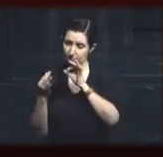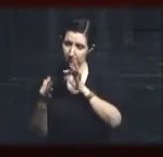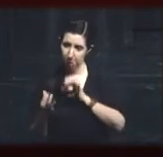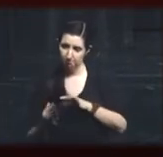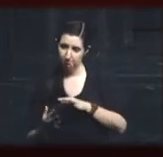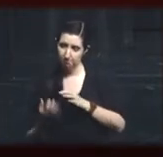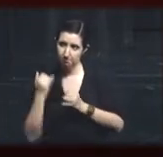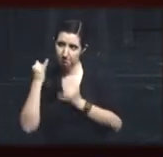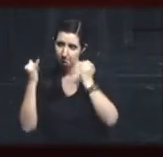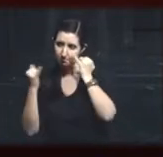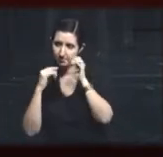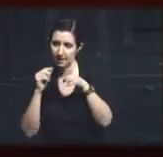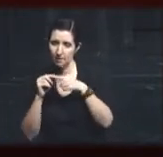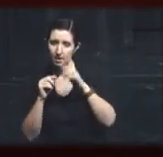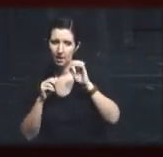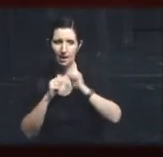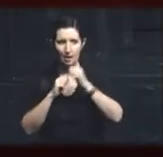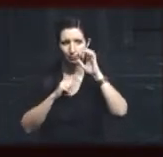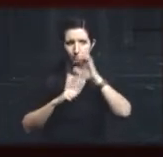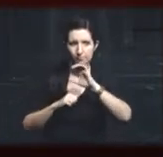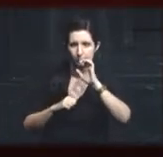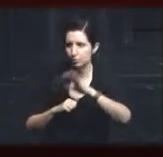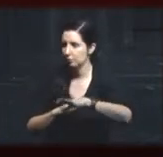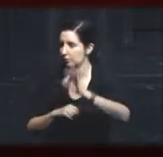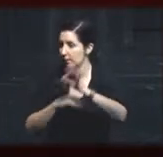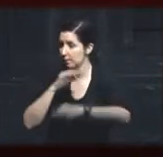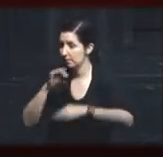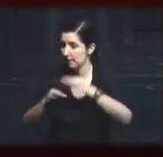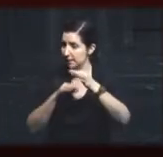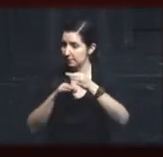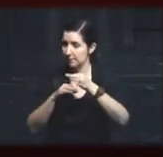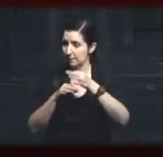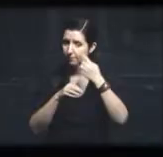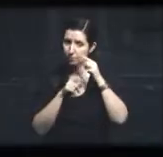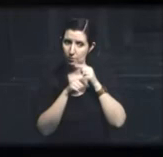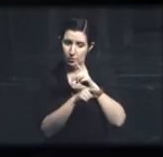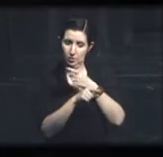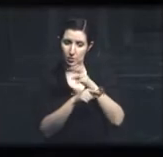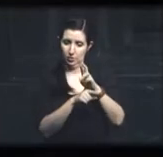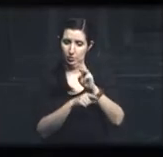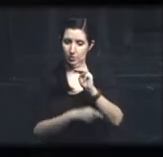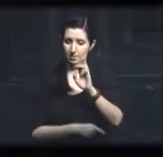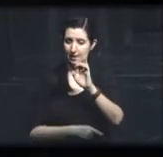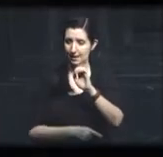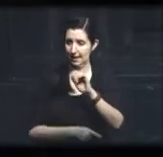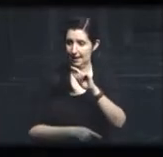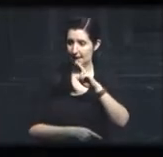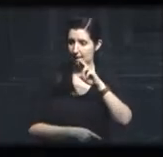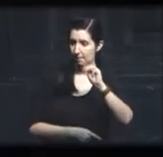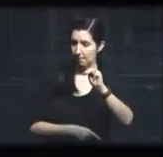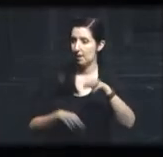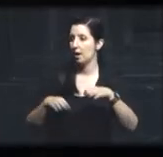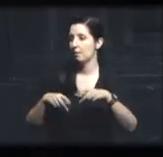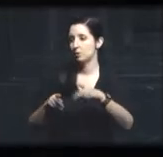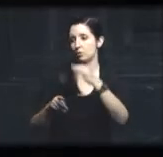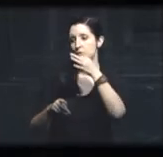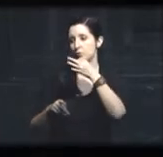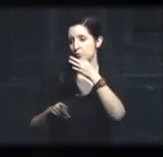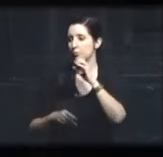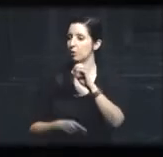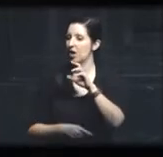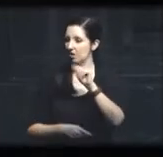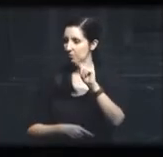the search for Dr. McCallan's replacement, that opportunity is coming up shortly. And with that, I'm